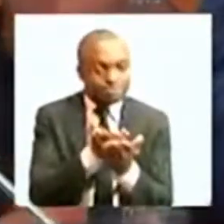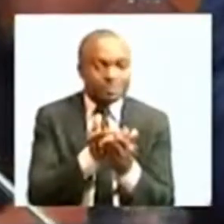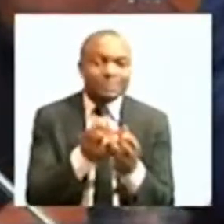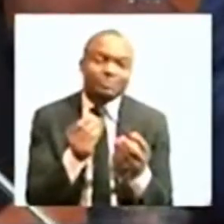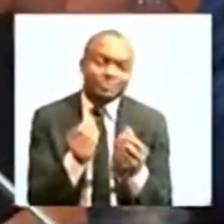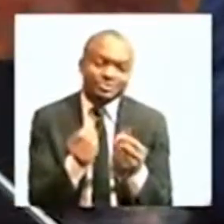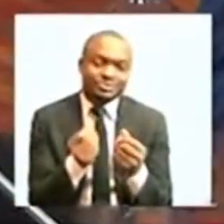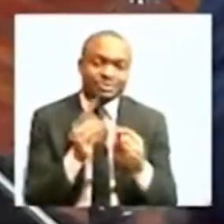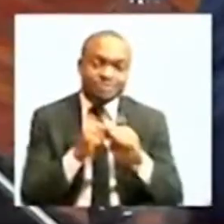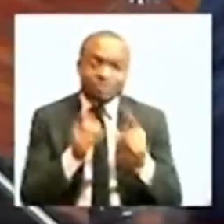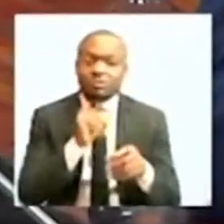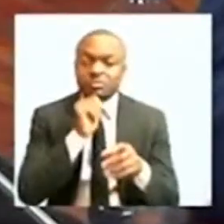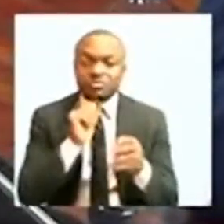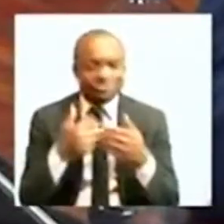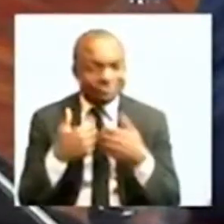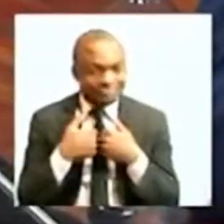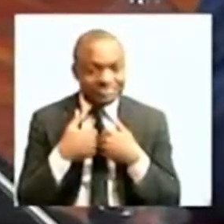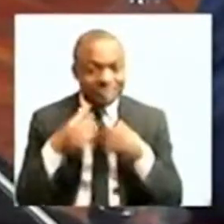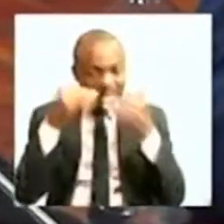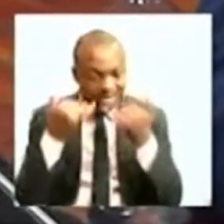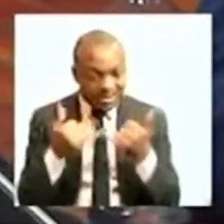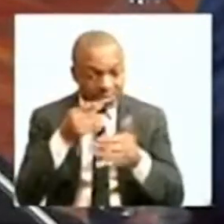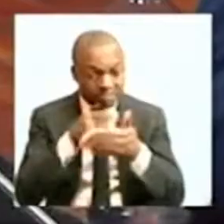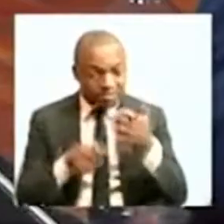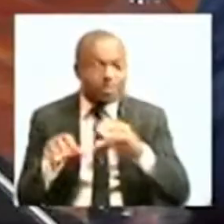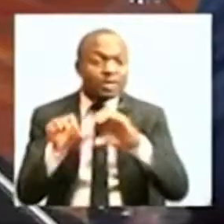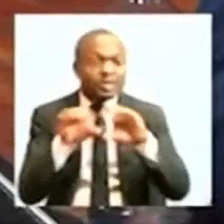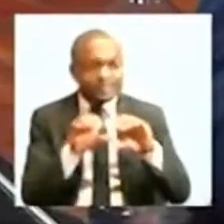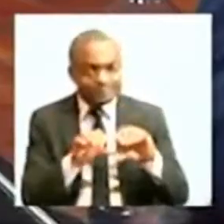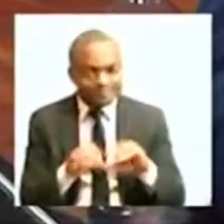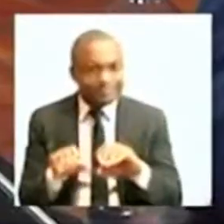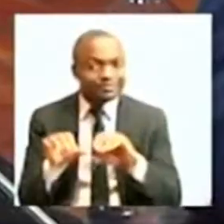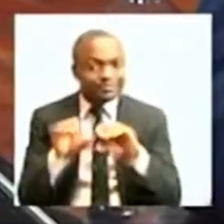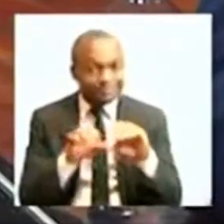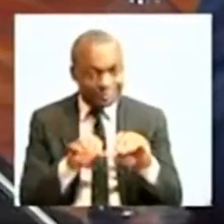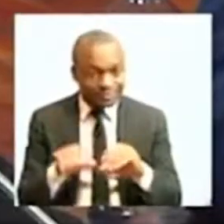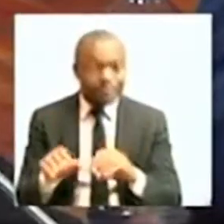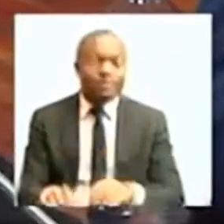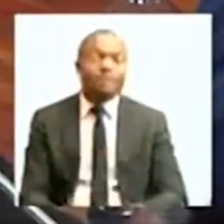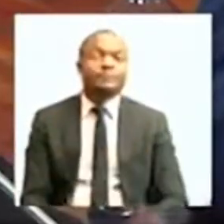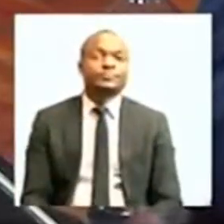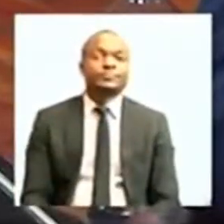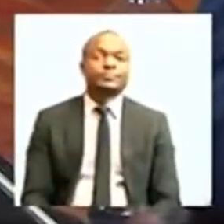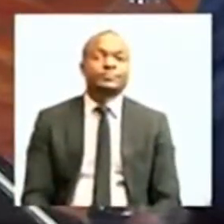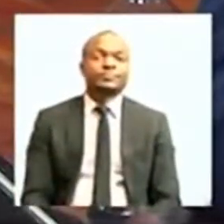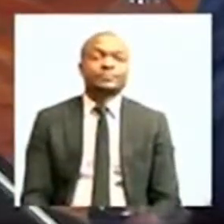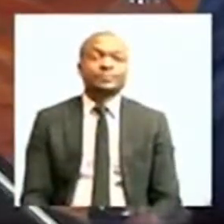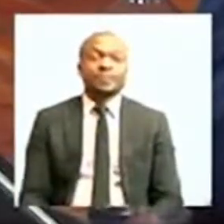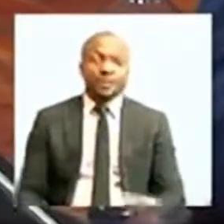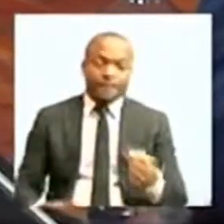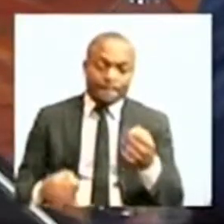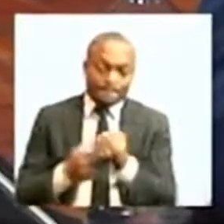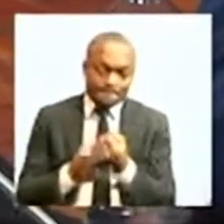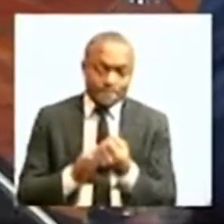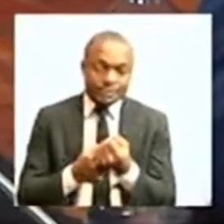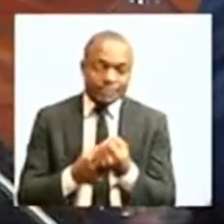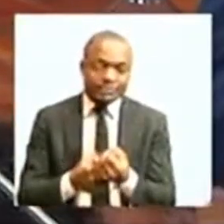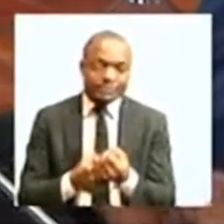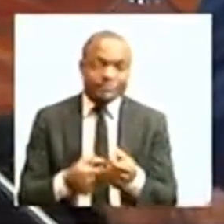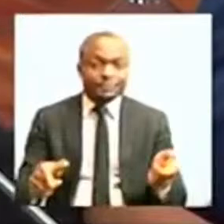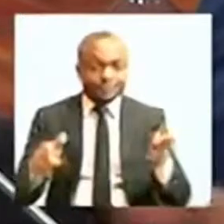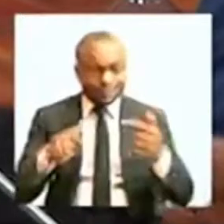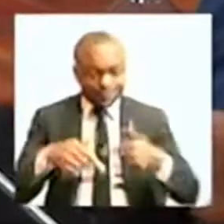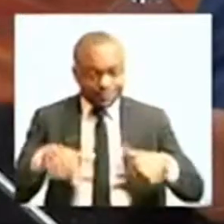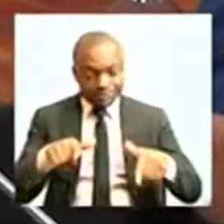resources despite not having. Now what we did is, in our funding advice to local authorities, we